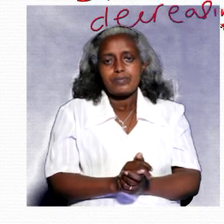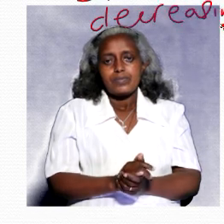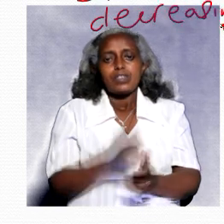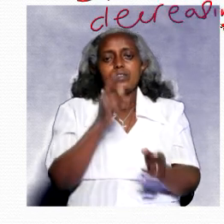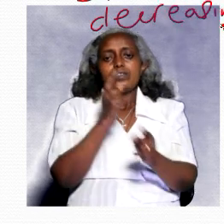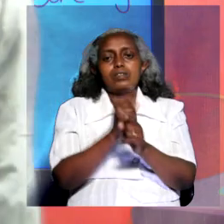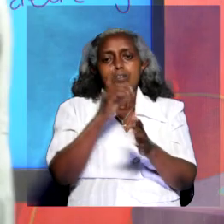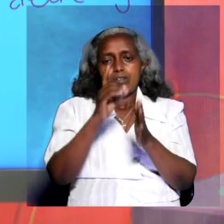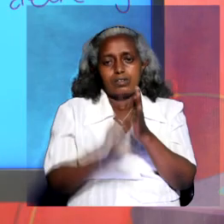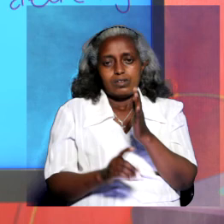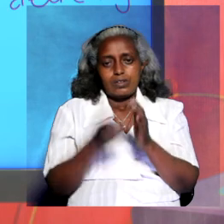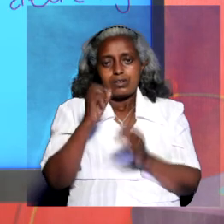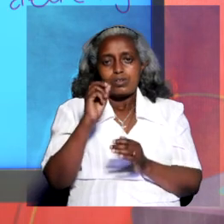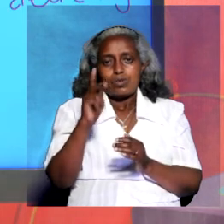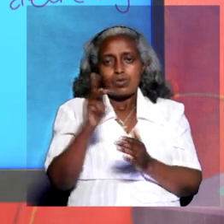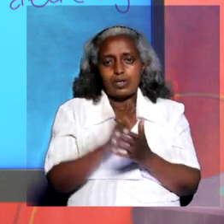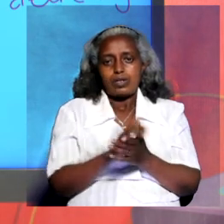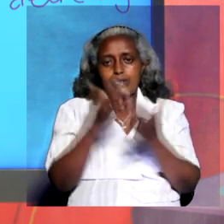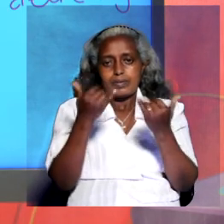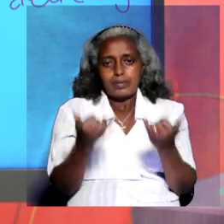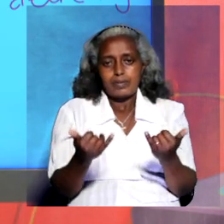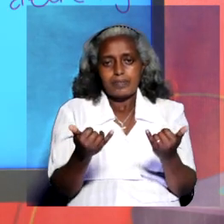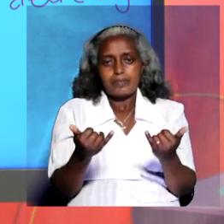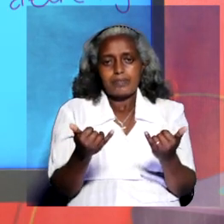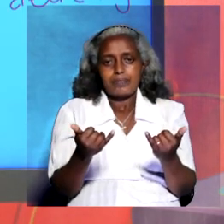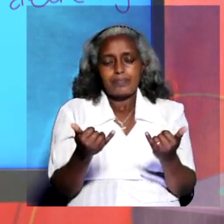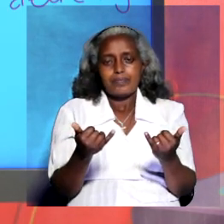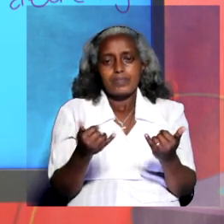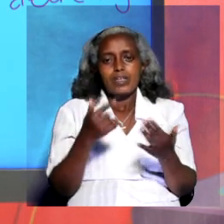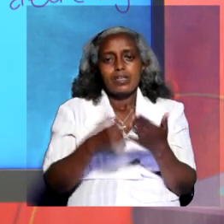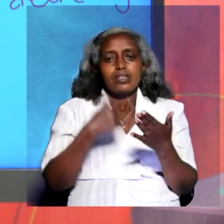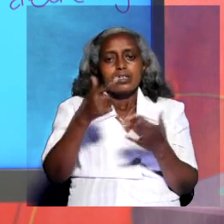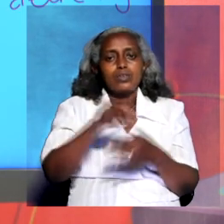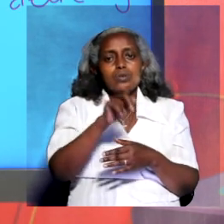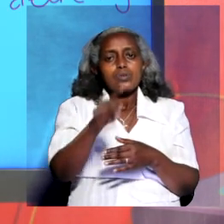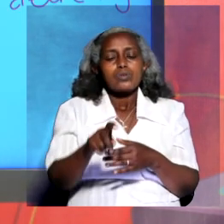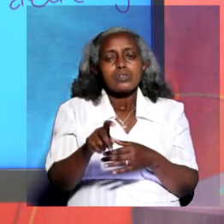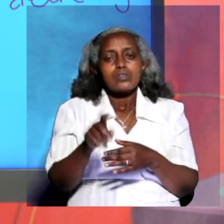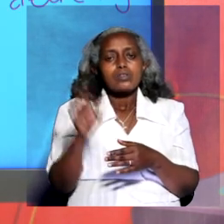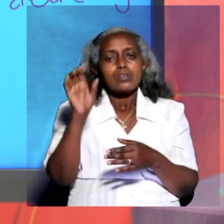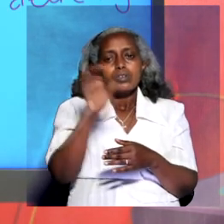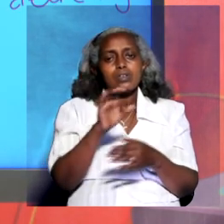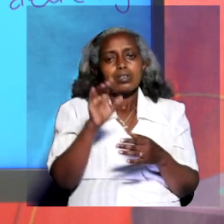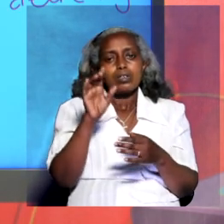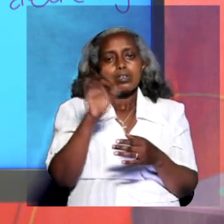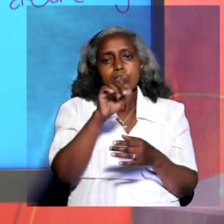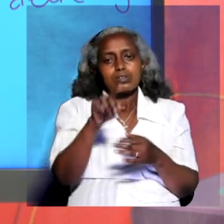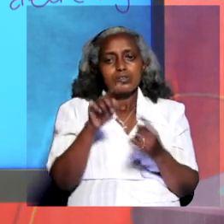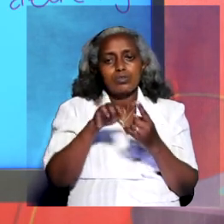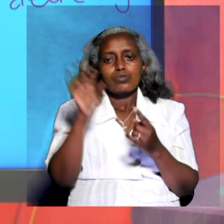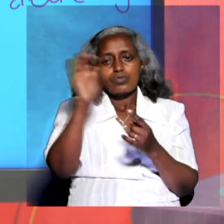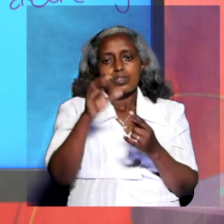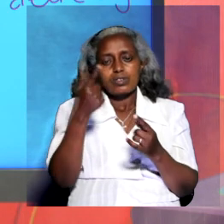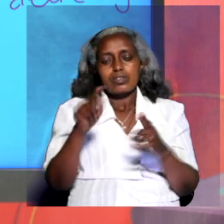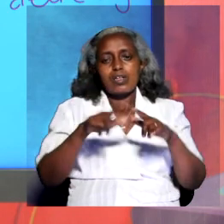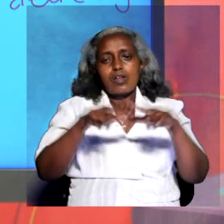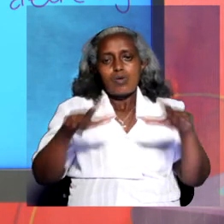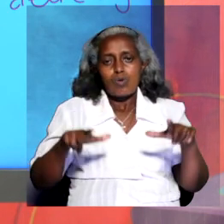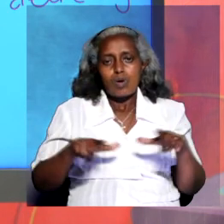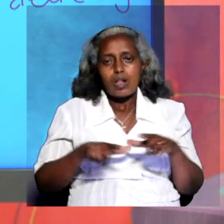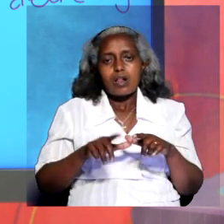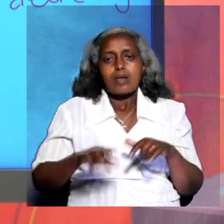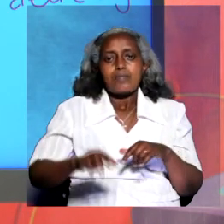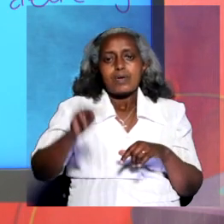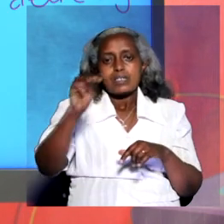Strictly decreasing. Okay, now the next question we are asked to find is this, the local